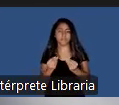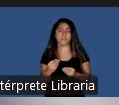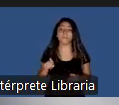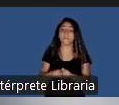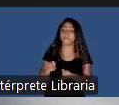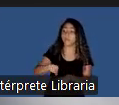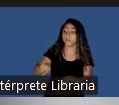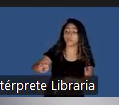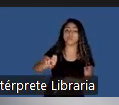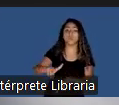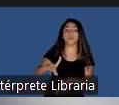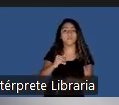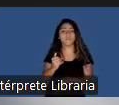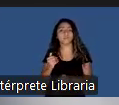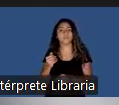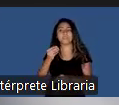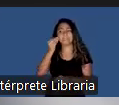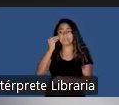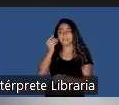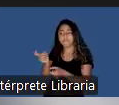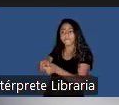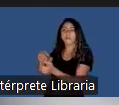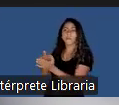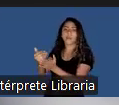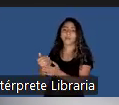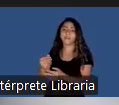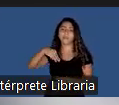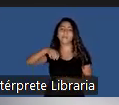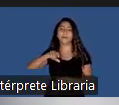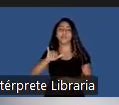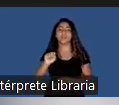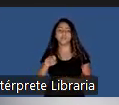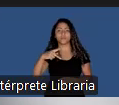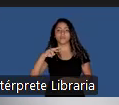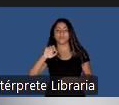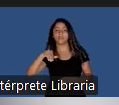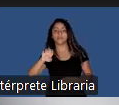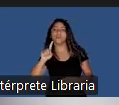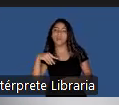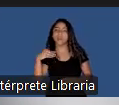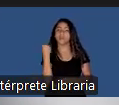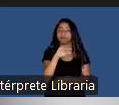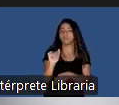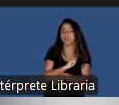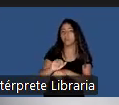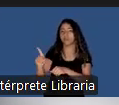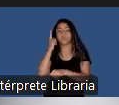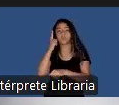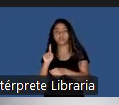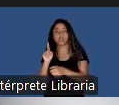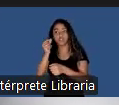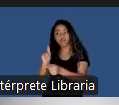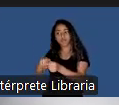and opportunities for users as well, so that they can make more. So Méliuz Prime is one of the choices that our users have so as to